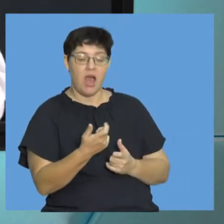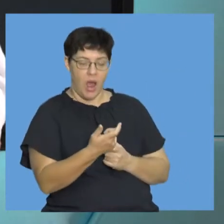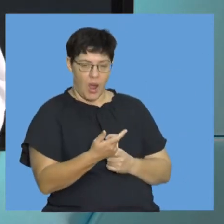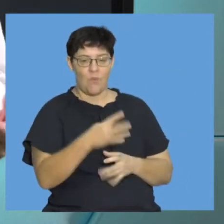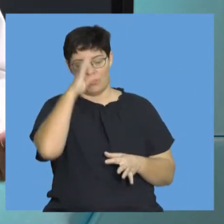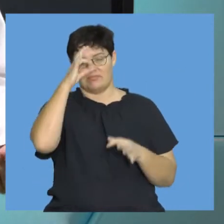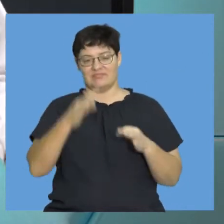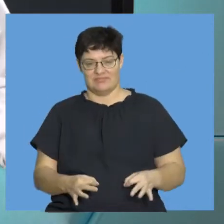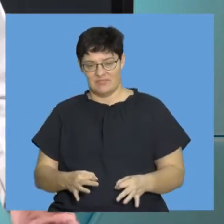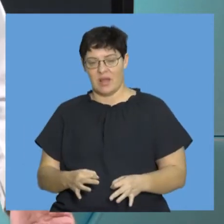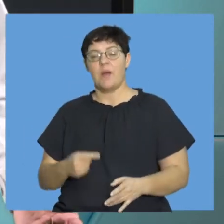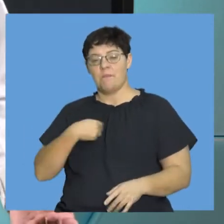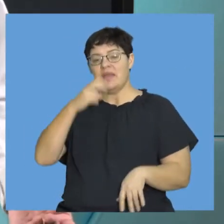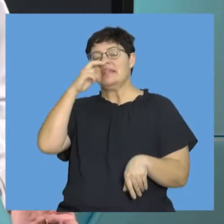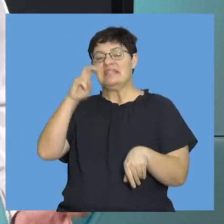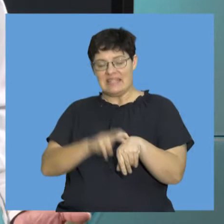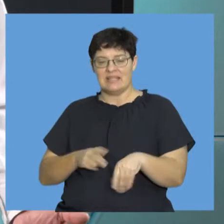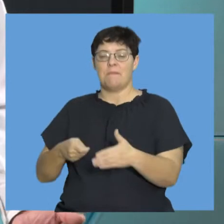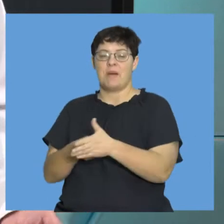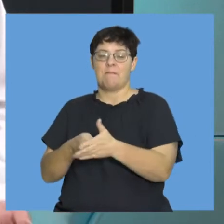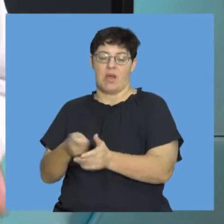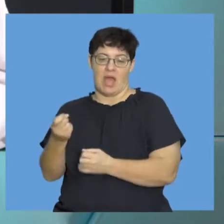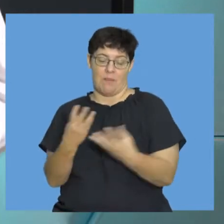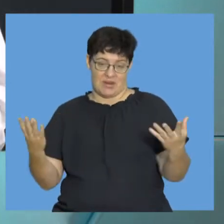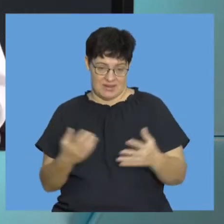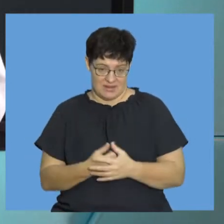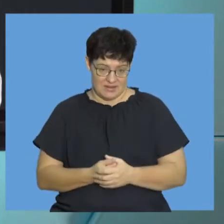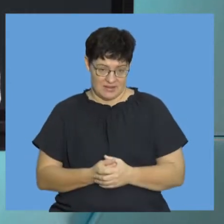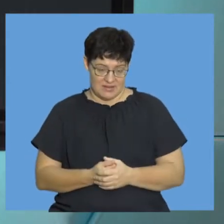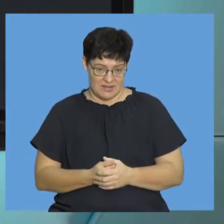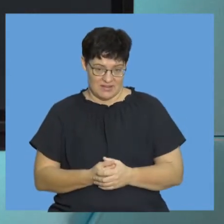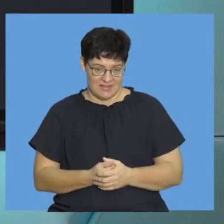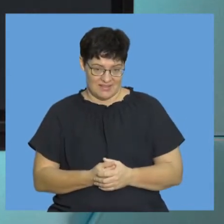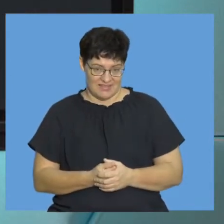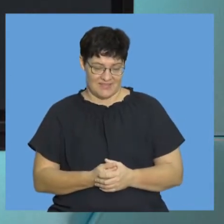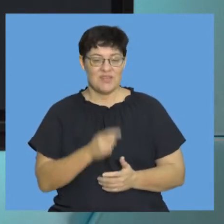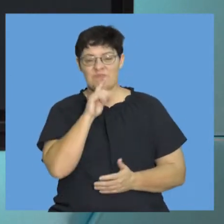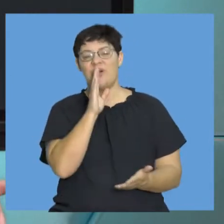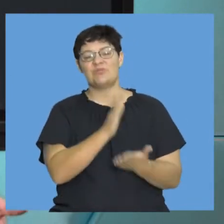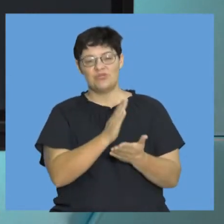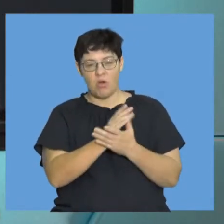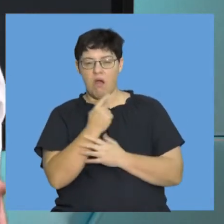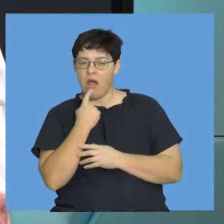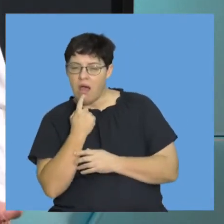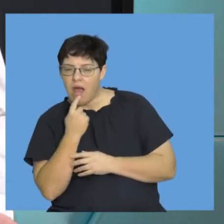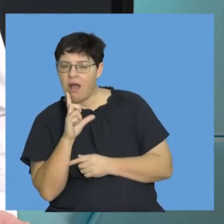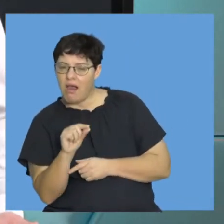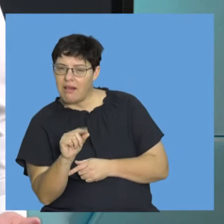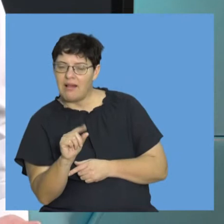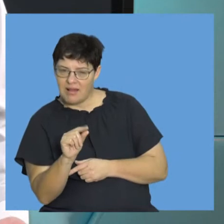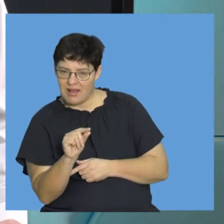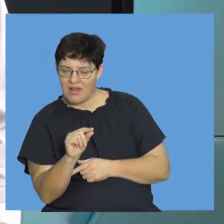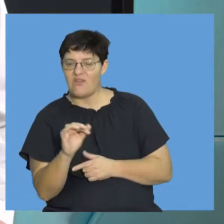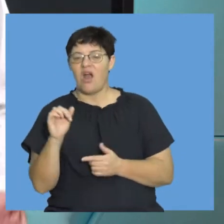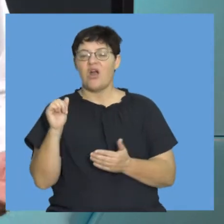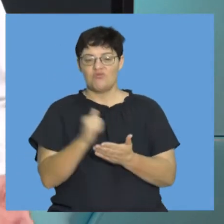much goods you have to buy. Right? So I'm sure we've piqued your interest with regards to the creditors payment